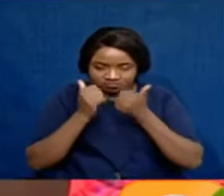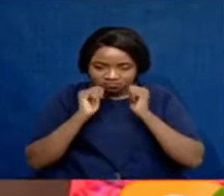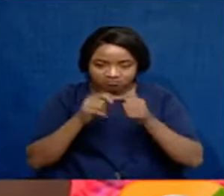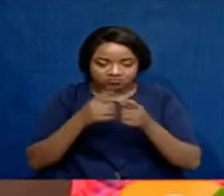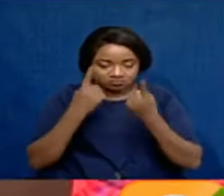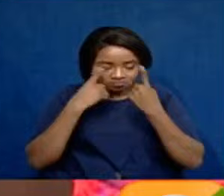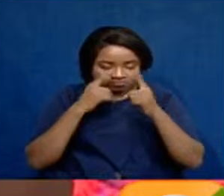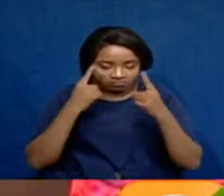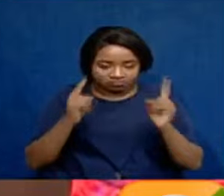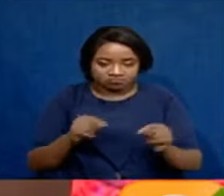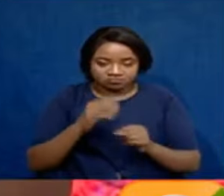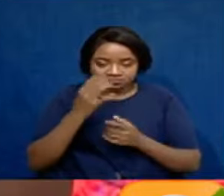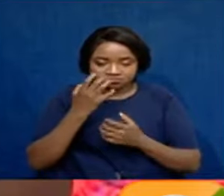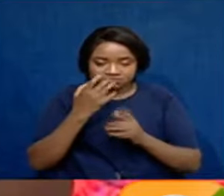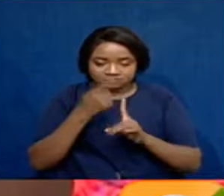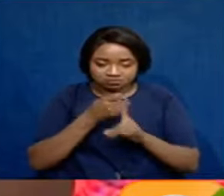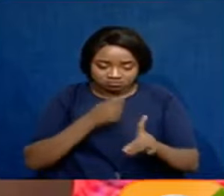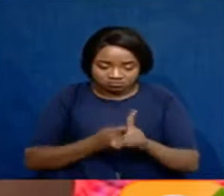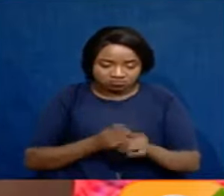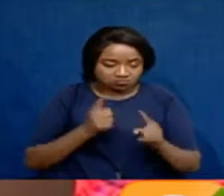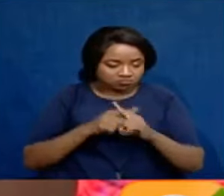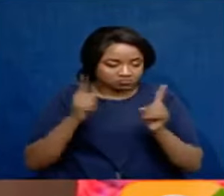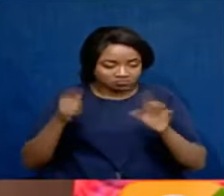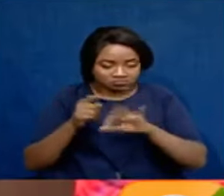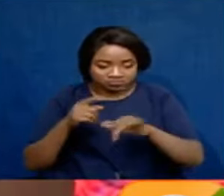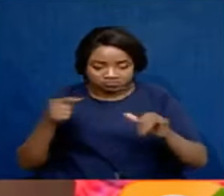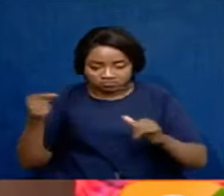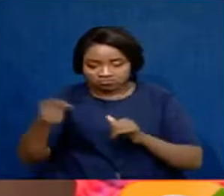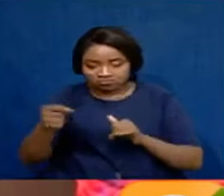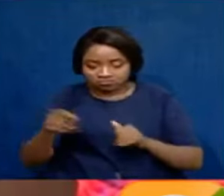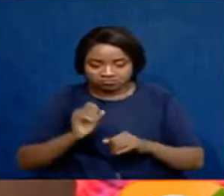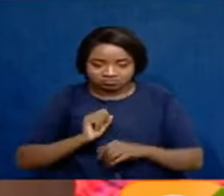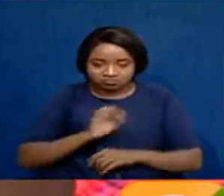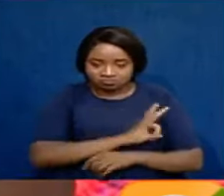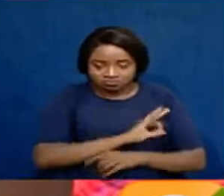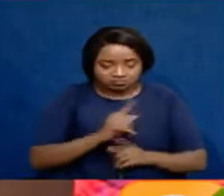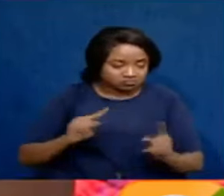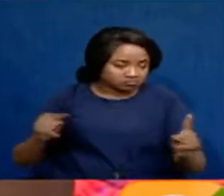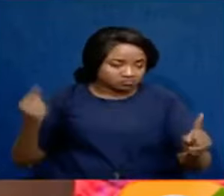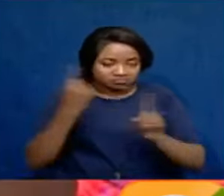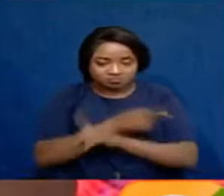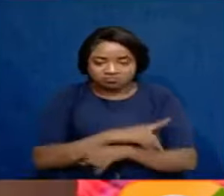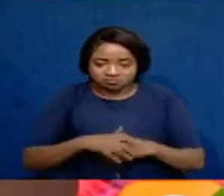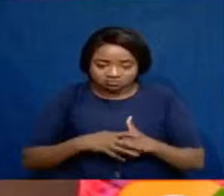equipment, but the staff who are trained are in a different county.